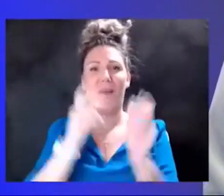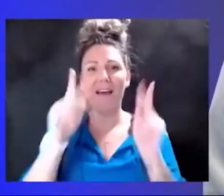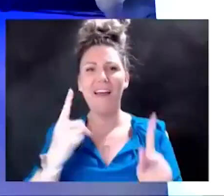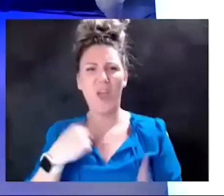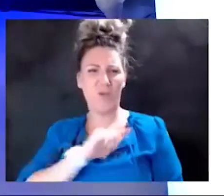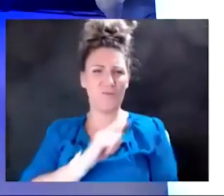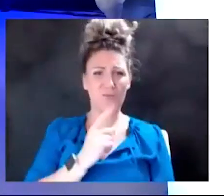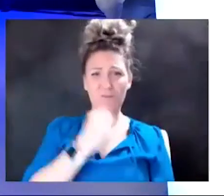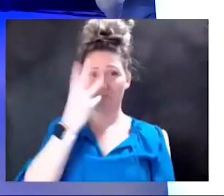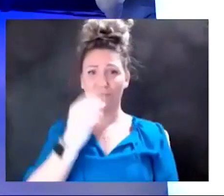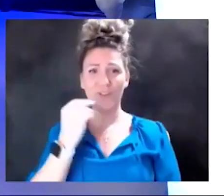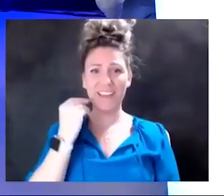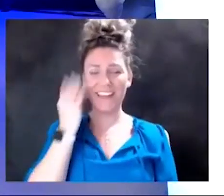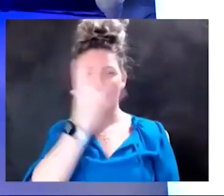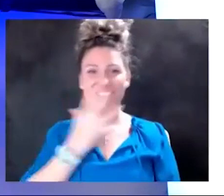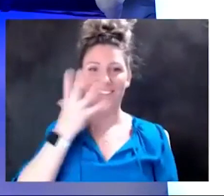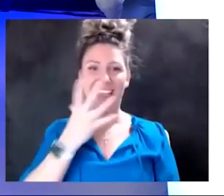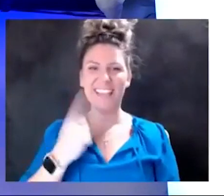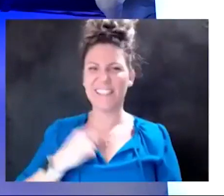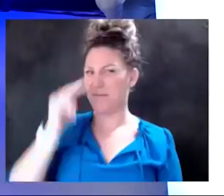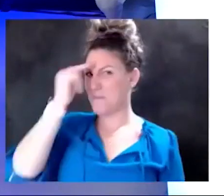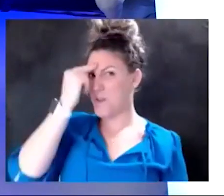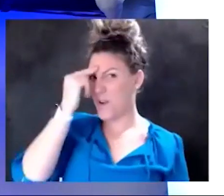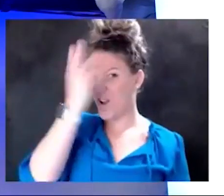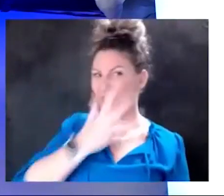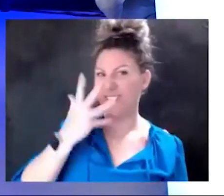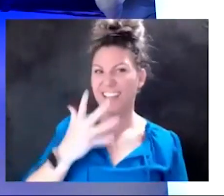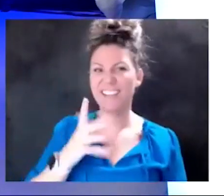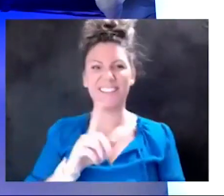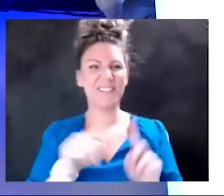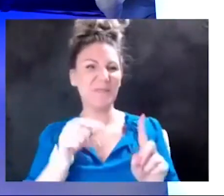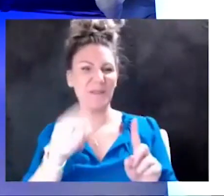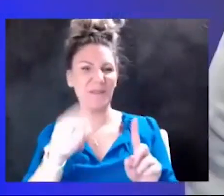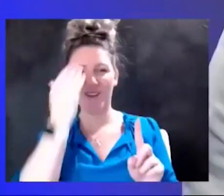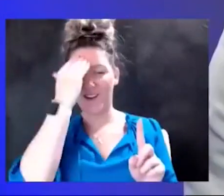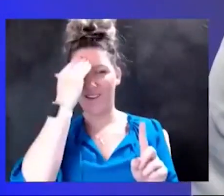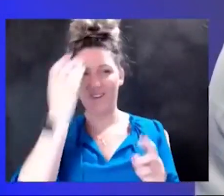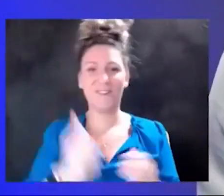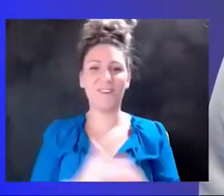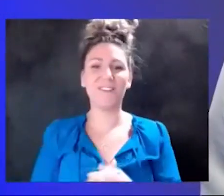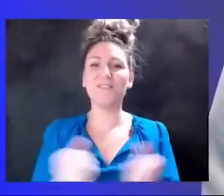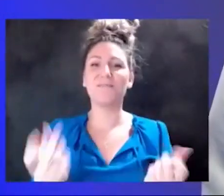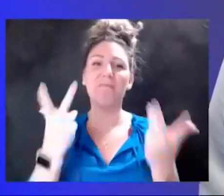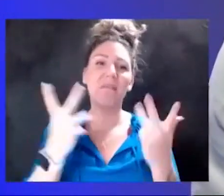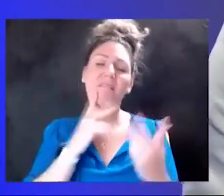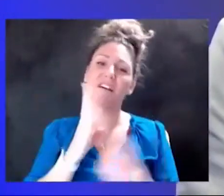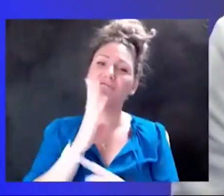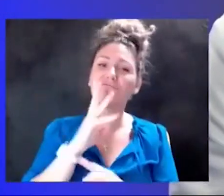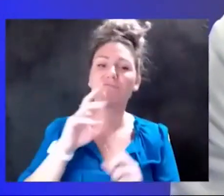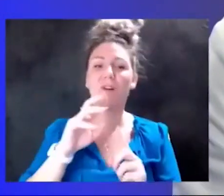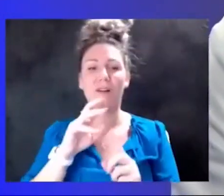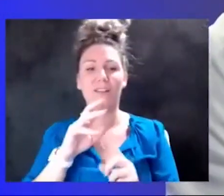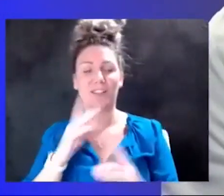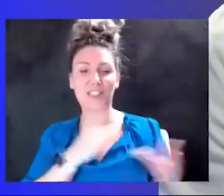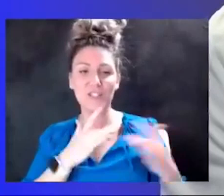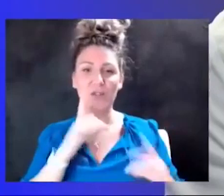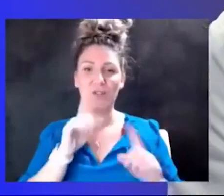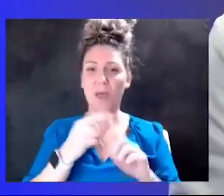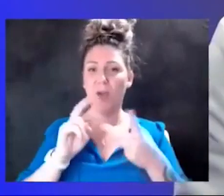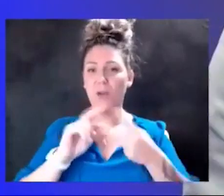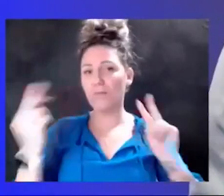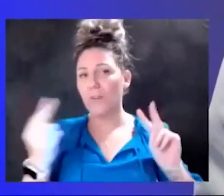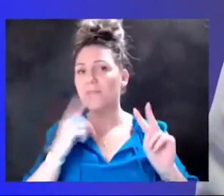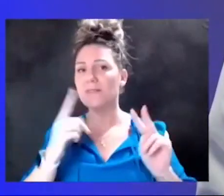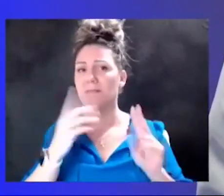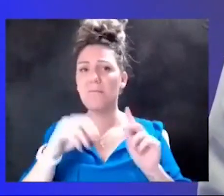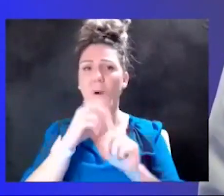face. I'm the nerdy face. Go ahead. But, there's been a lot of talk, concerns about variants. Is this more transmissible? Is it more fit?